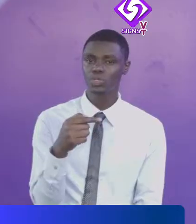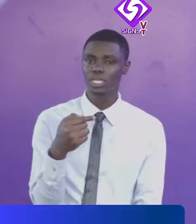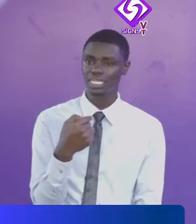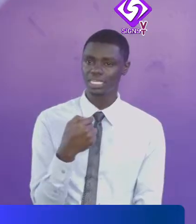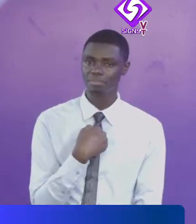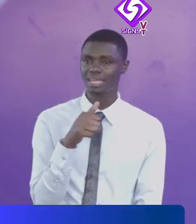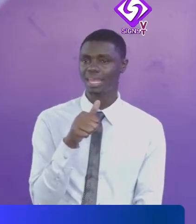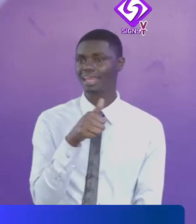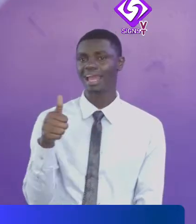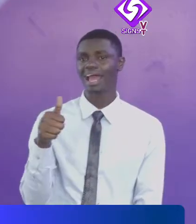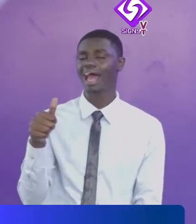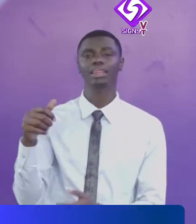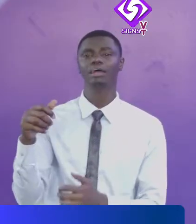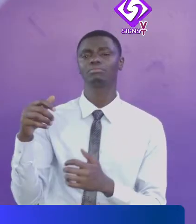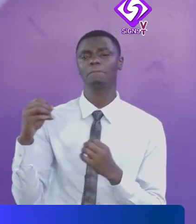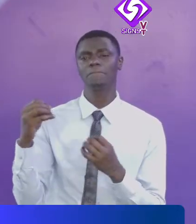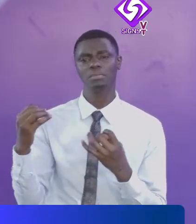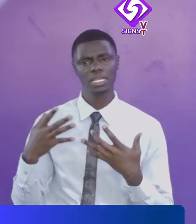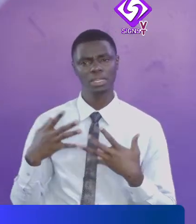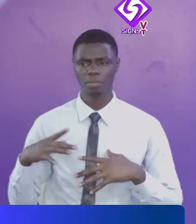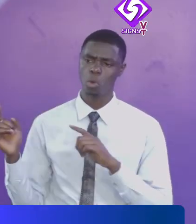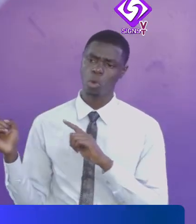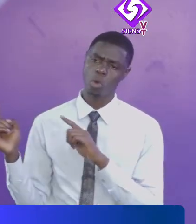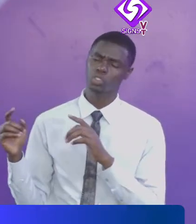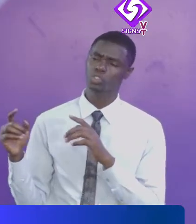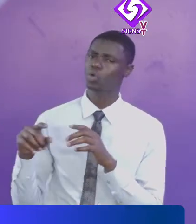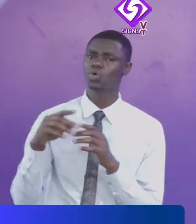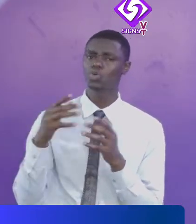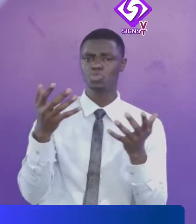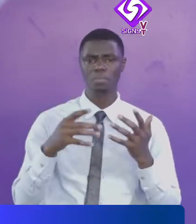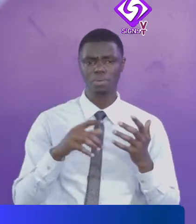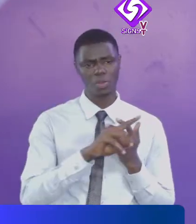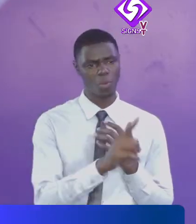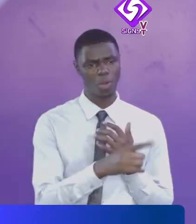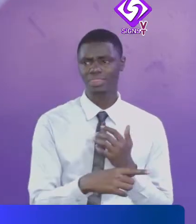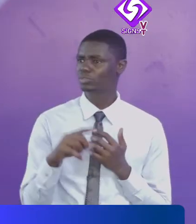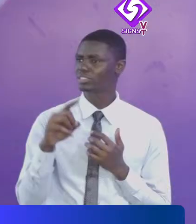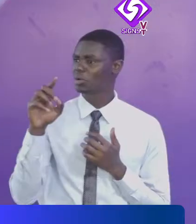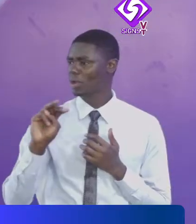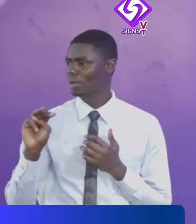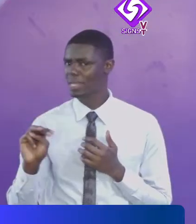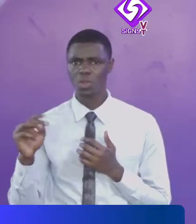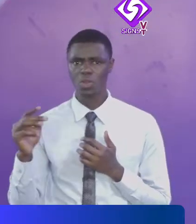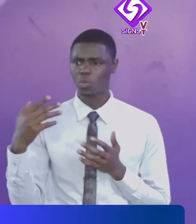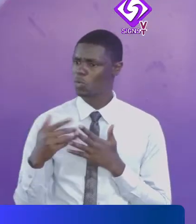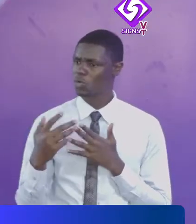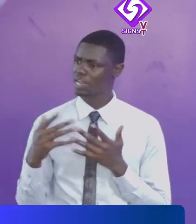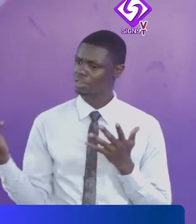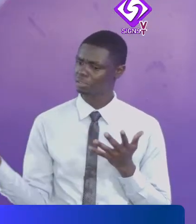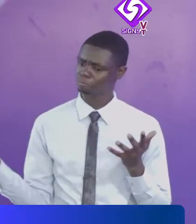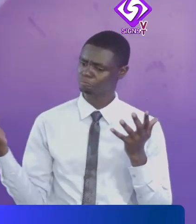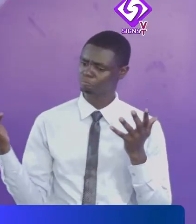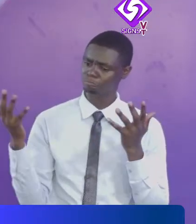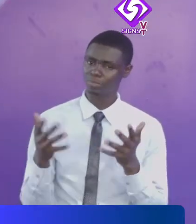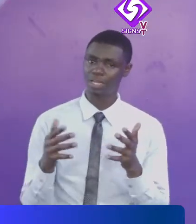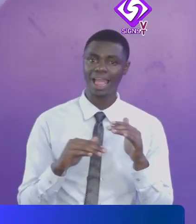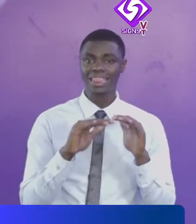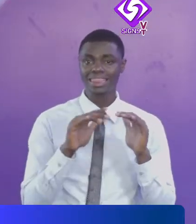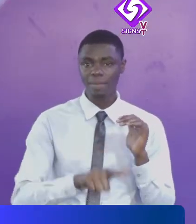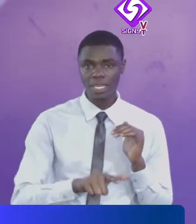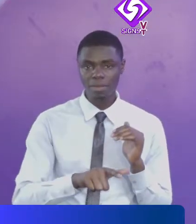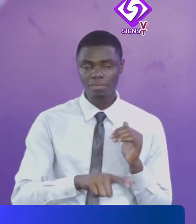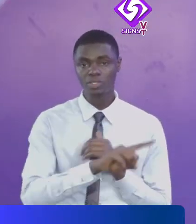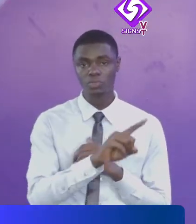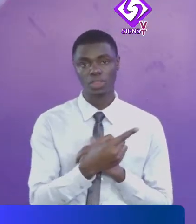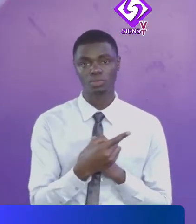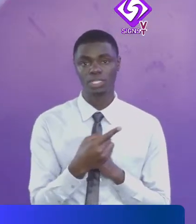of other 1,000 human beings. You come together, you bring your 1,000 shillings, another one brings their 1 million, because the minimum is actually 1,000 shillings. You bring your money